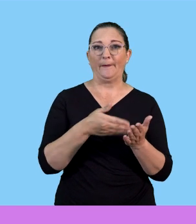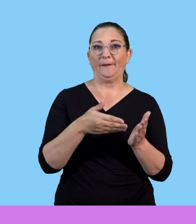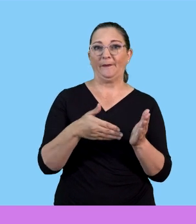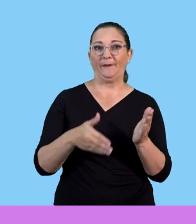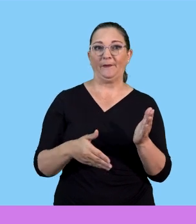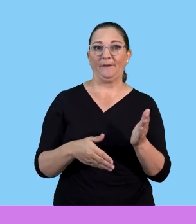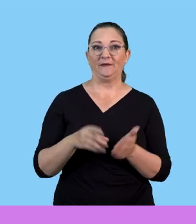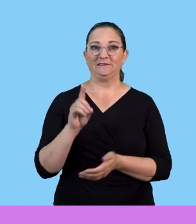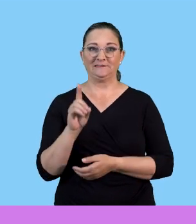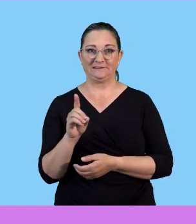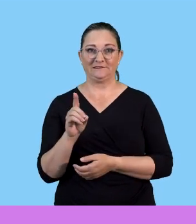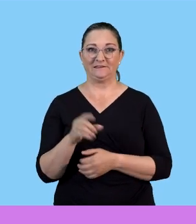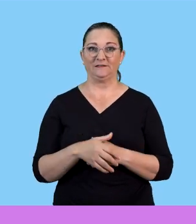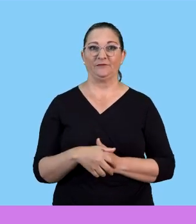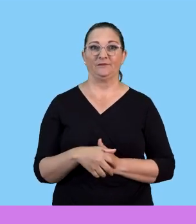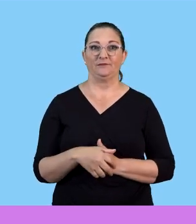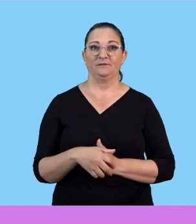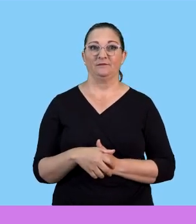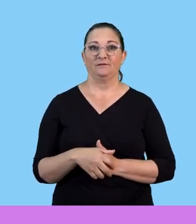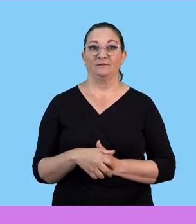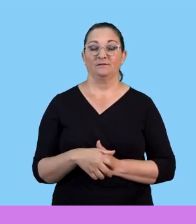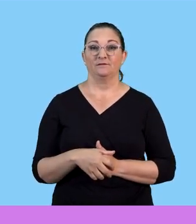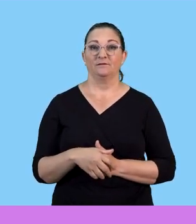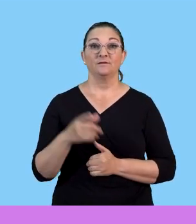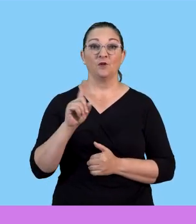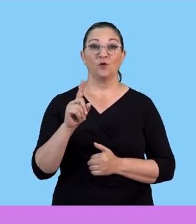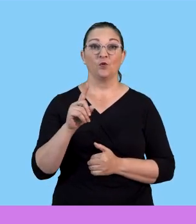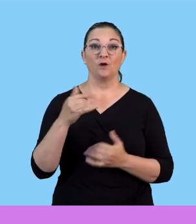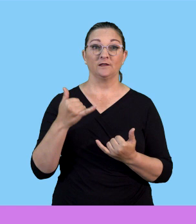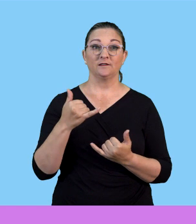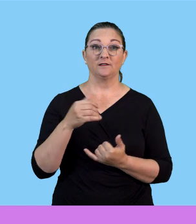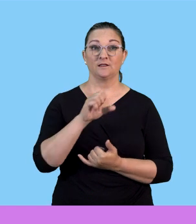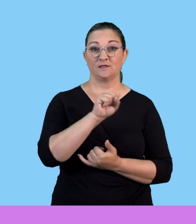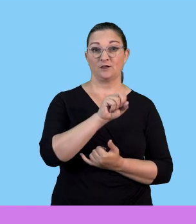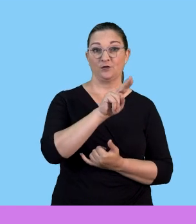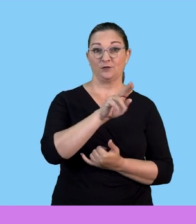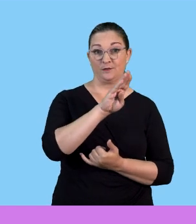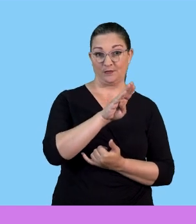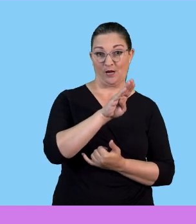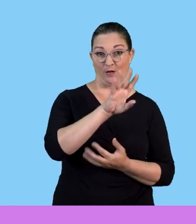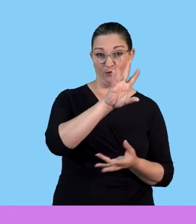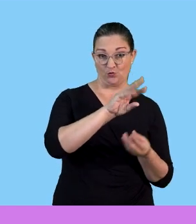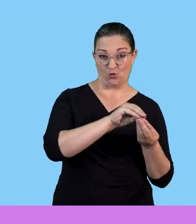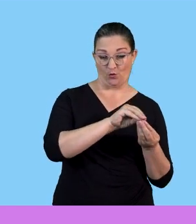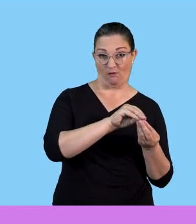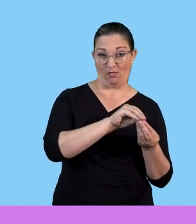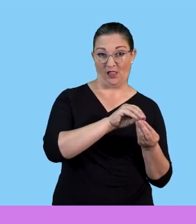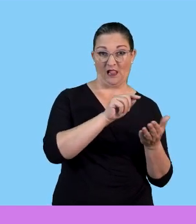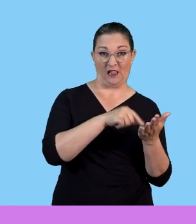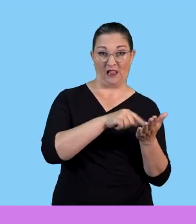Calculate the missing value D. Now, the missing value D is going to be the subtotal that